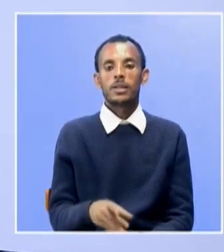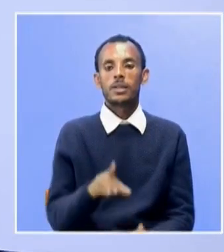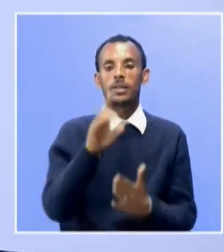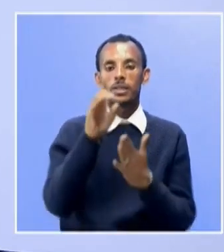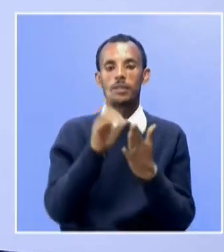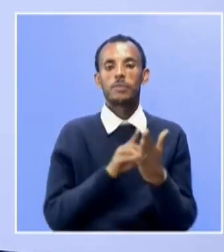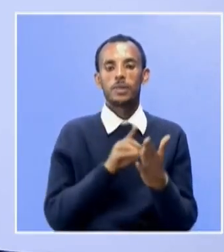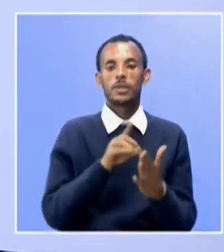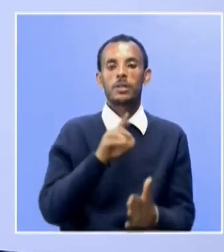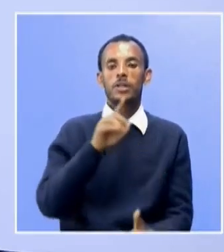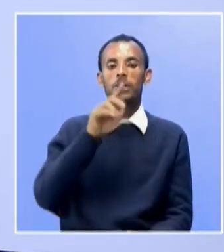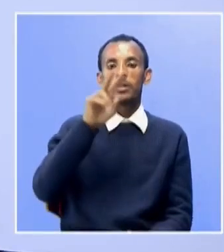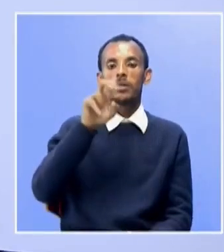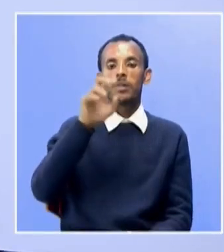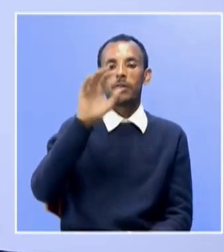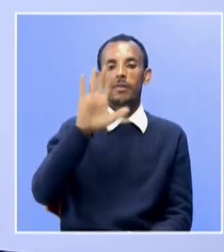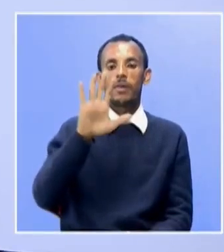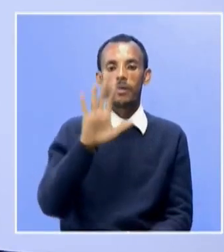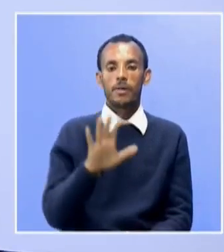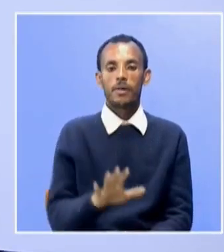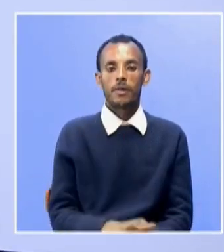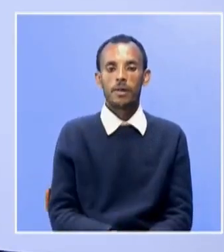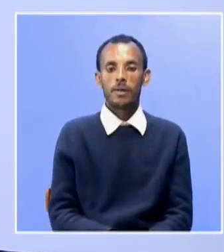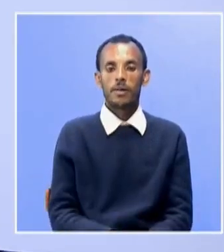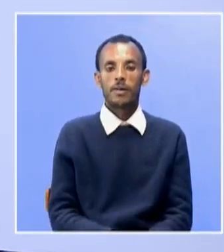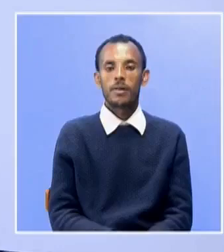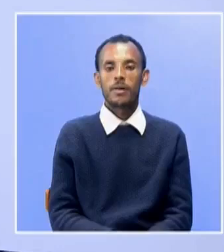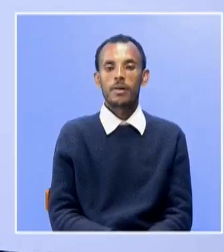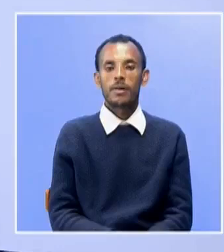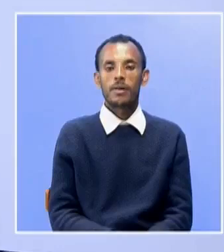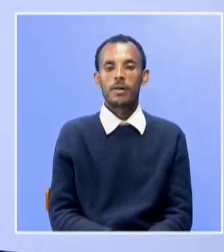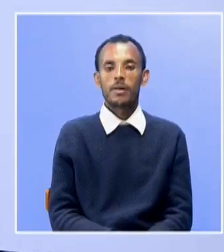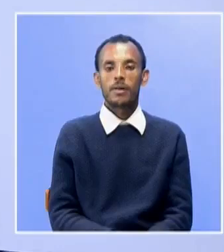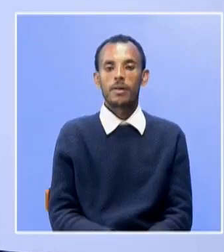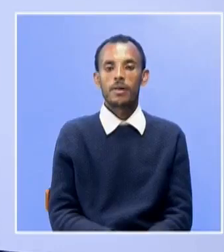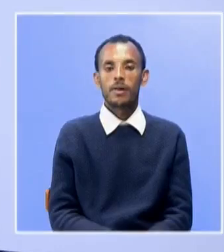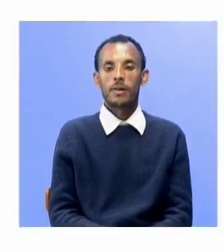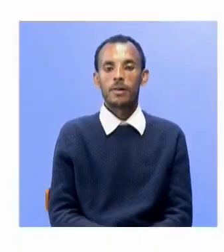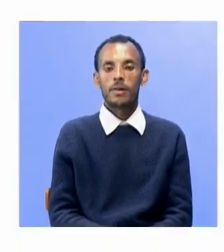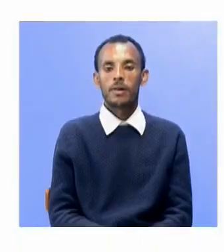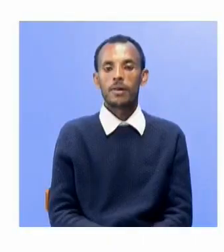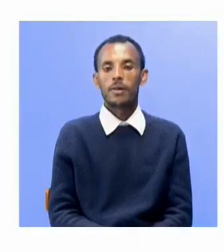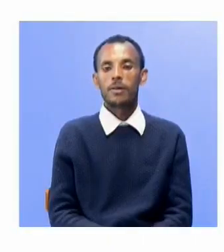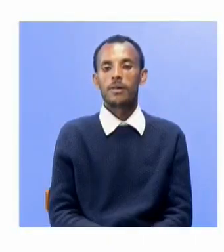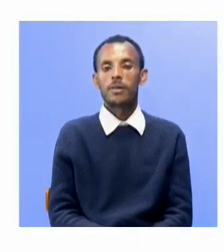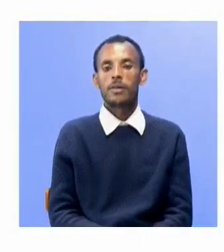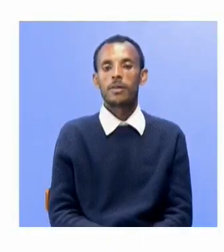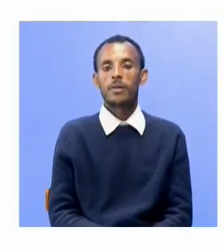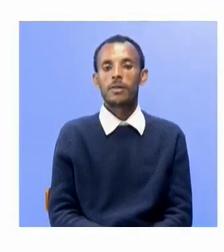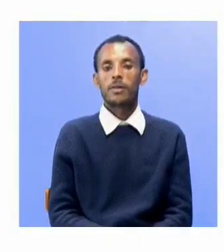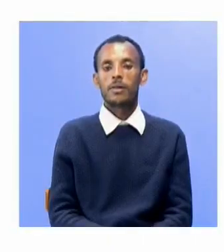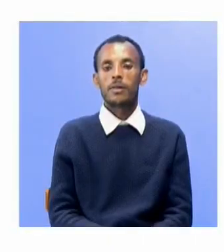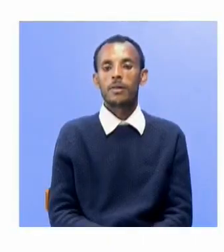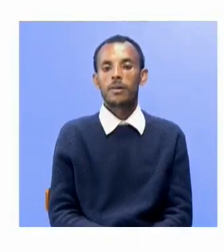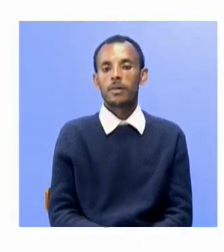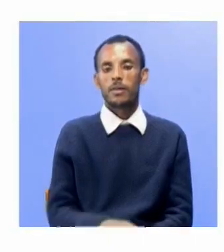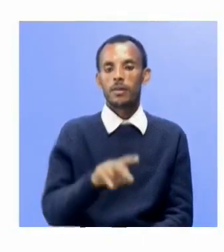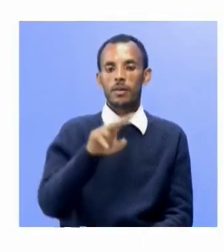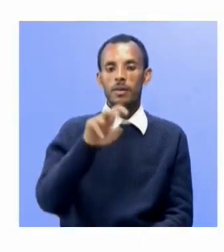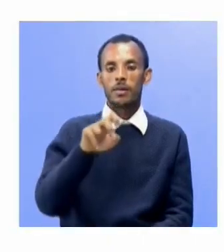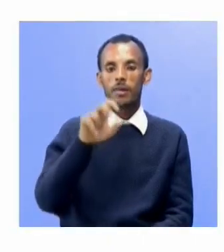here. 24 is this one. 21, 22, 23, 24, 25 is here. So